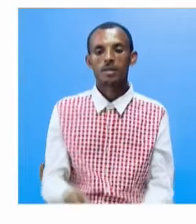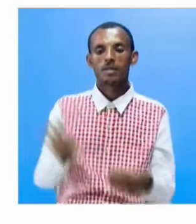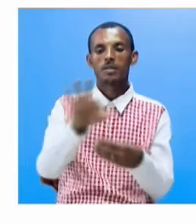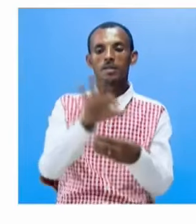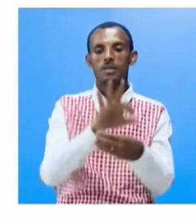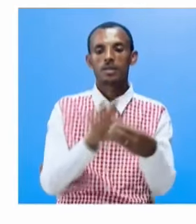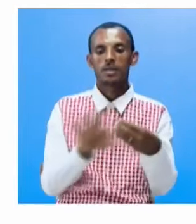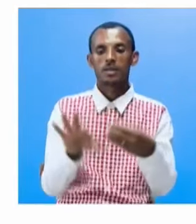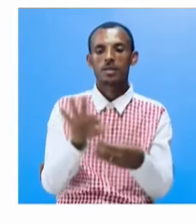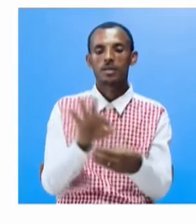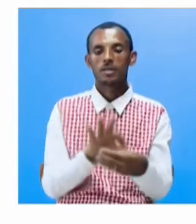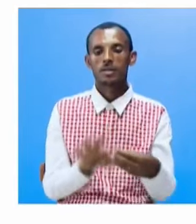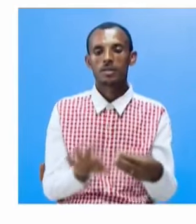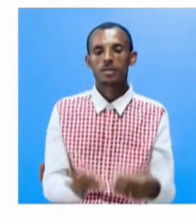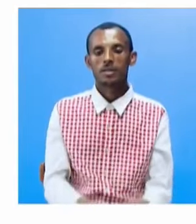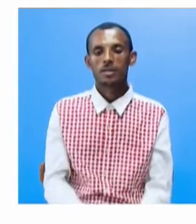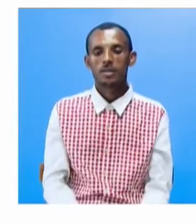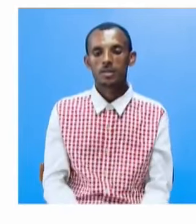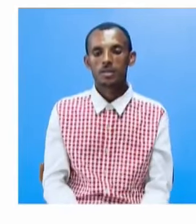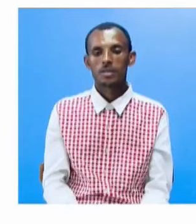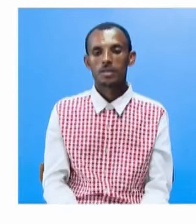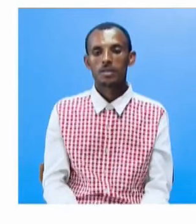circles